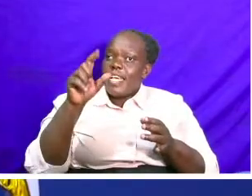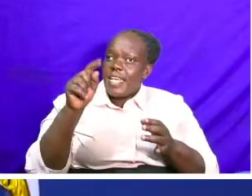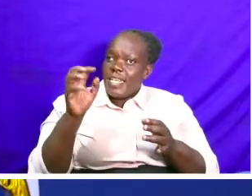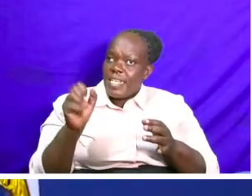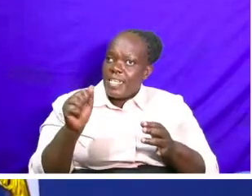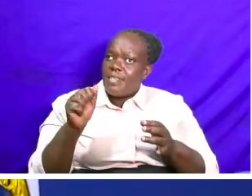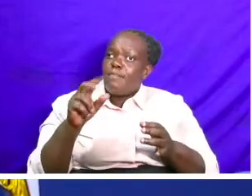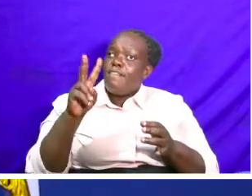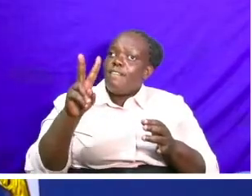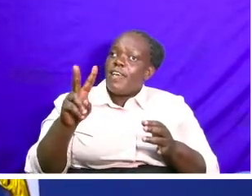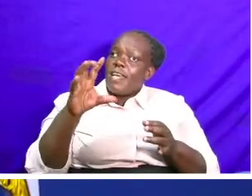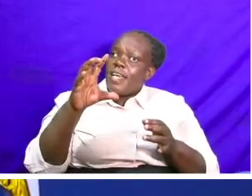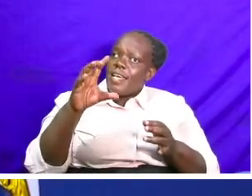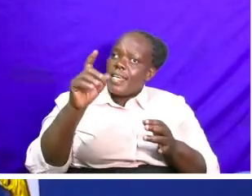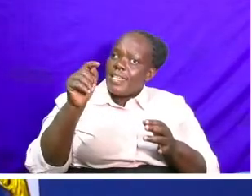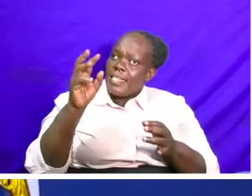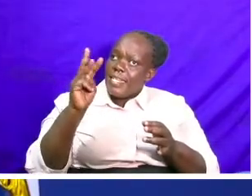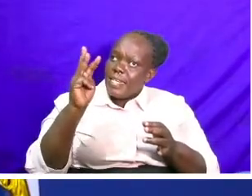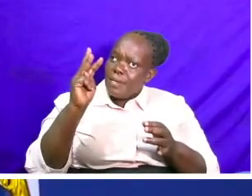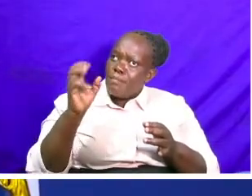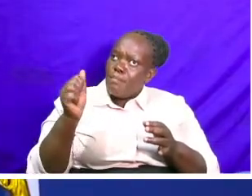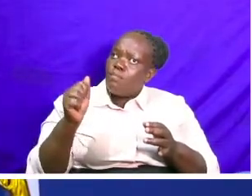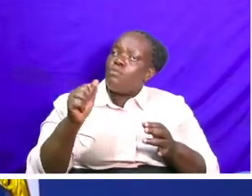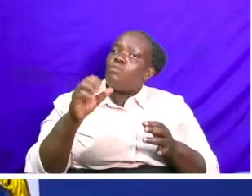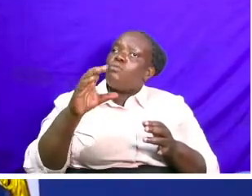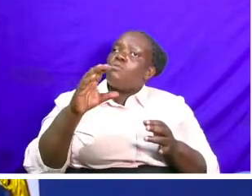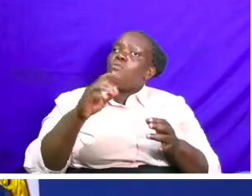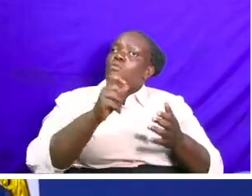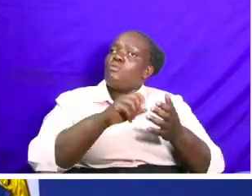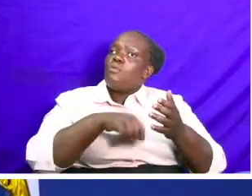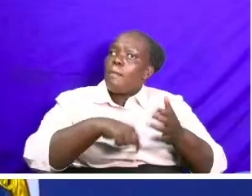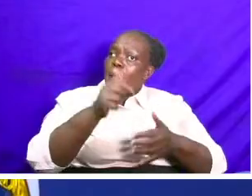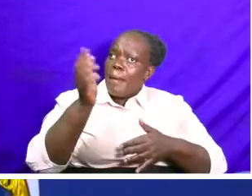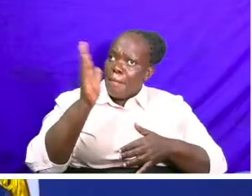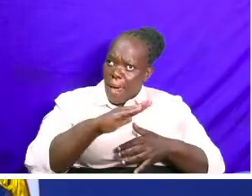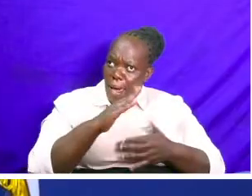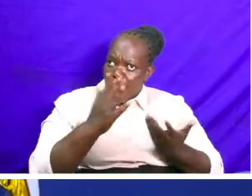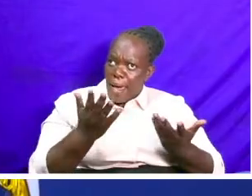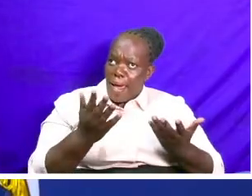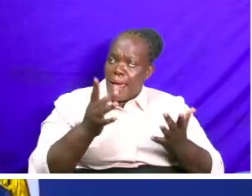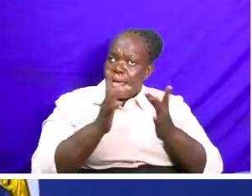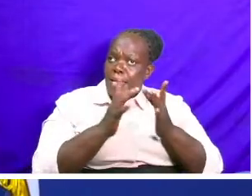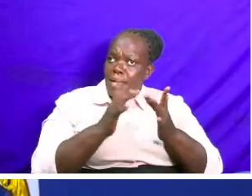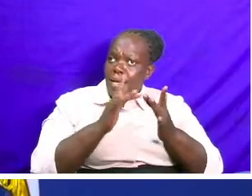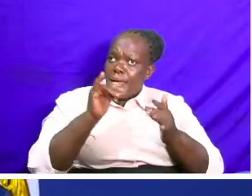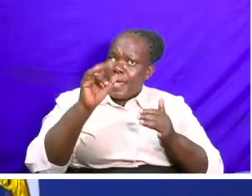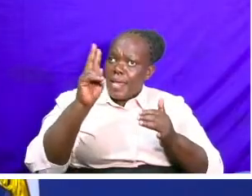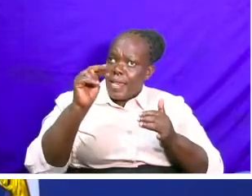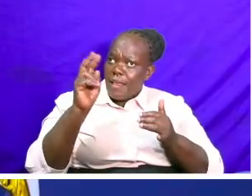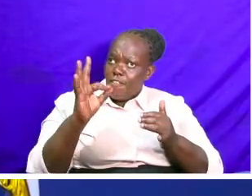info@victimscompensation.go.ke. Let me repeat. You can do it in an oral manner or in writing via email